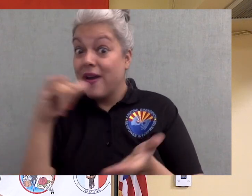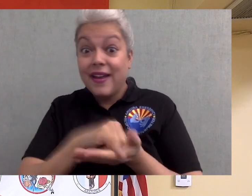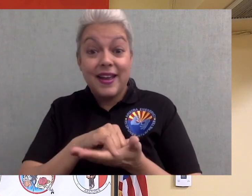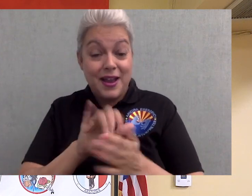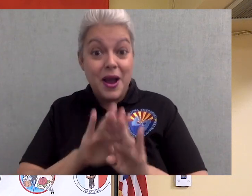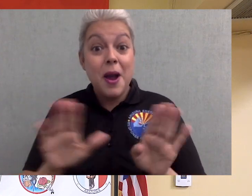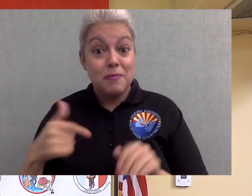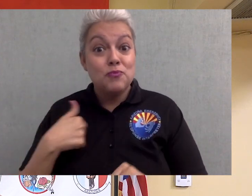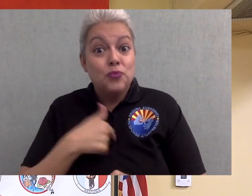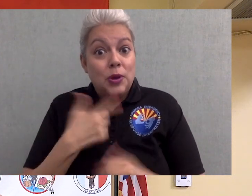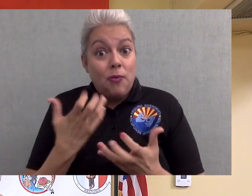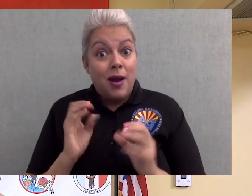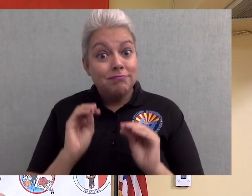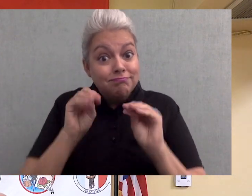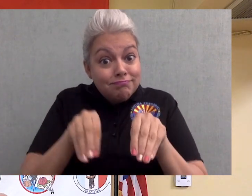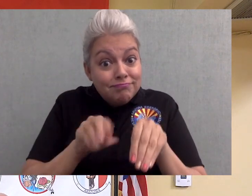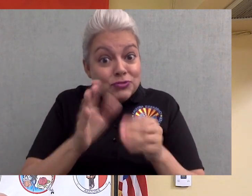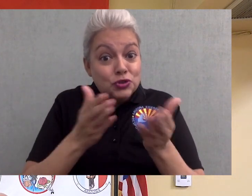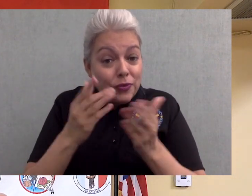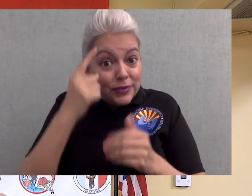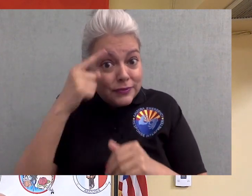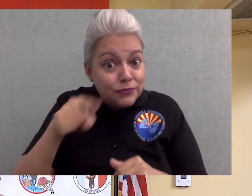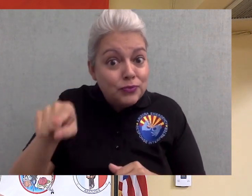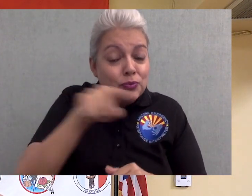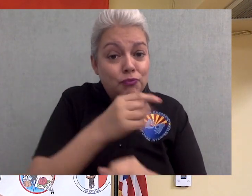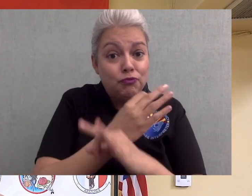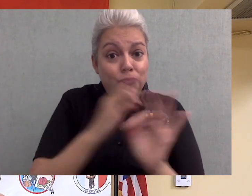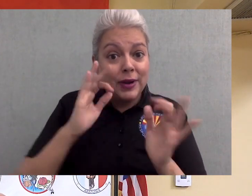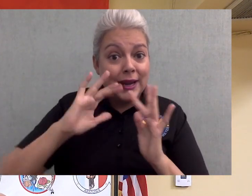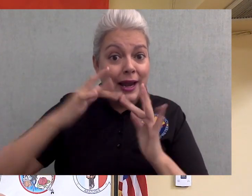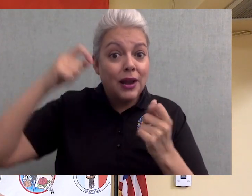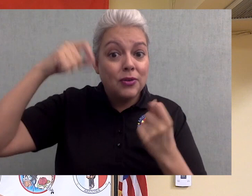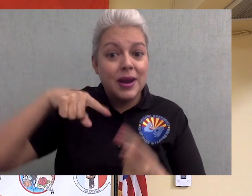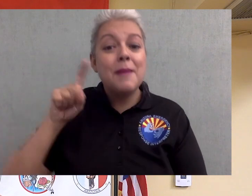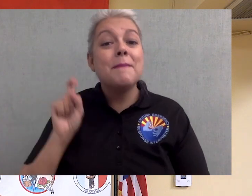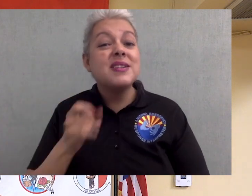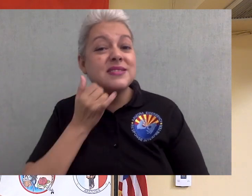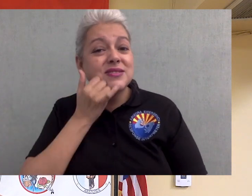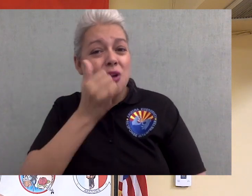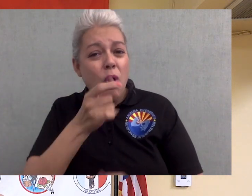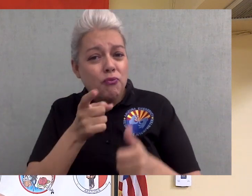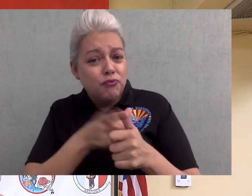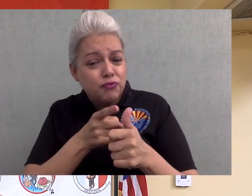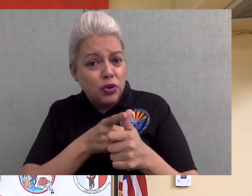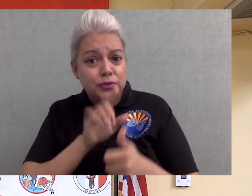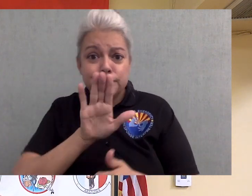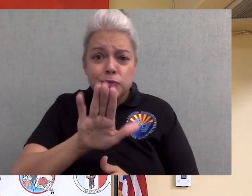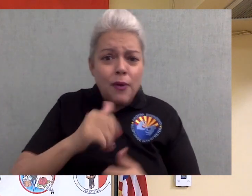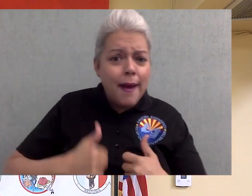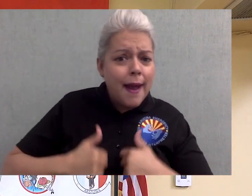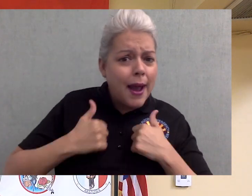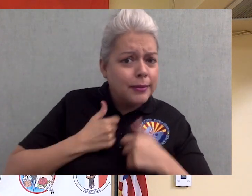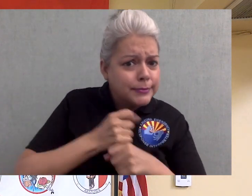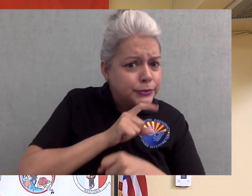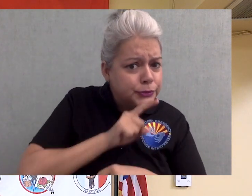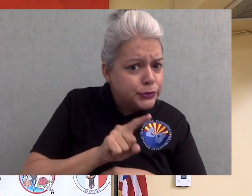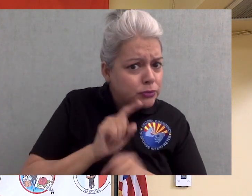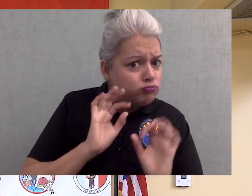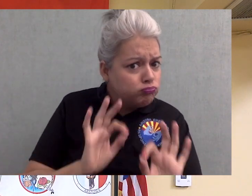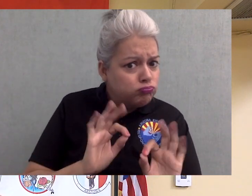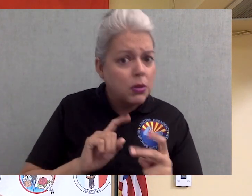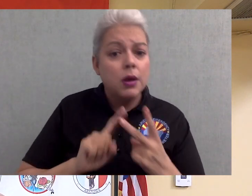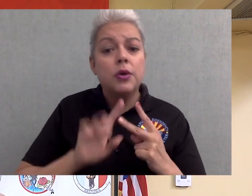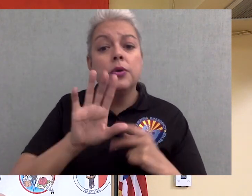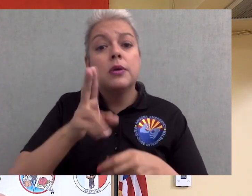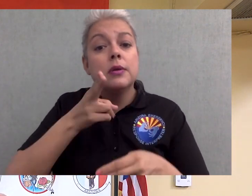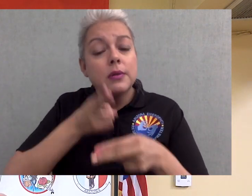to get the service installed in your residence, in your home for you, that they confirm, they want to confirm your address and your name.